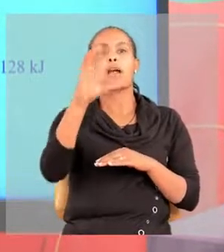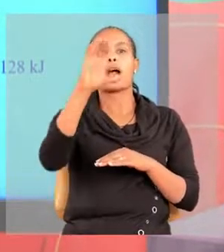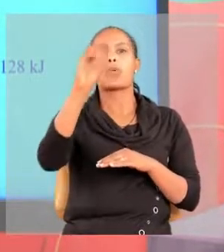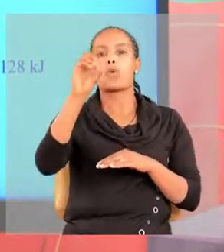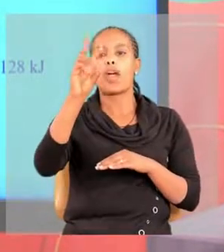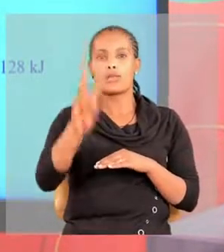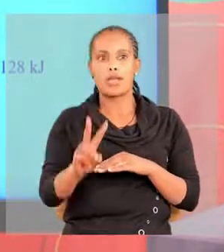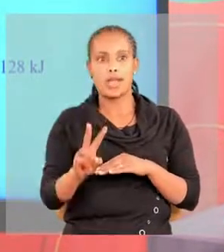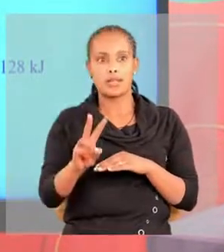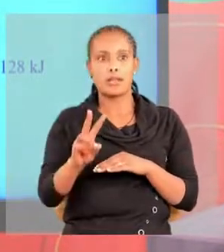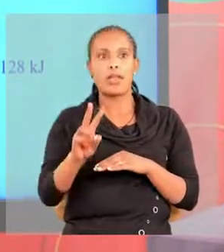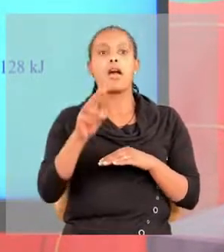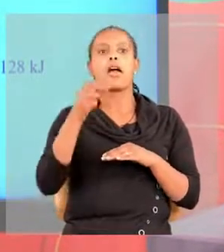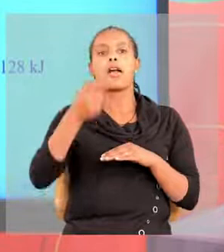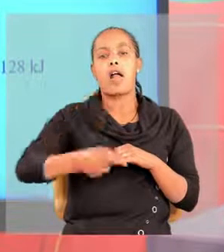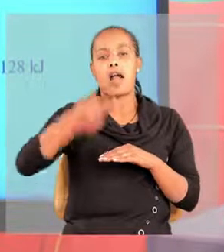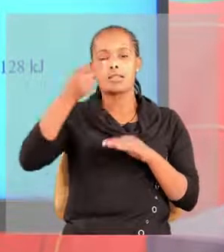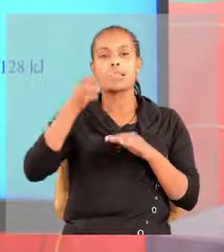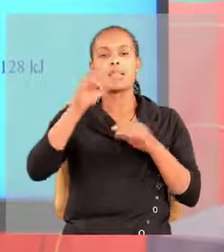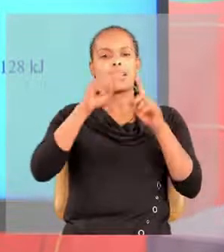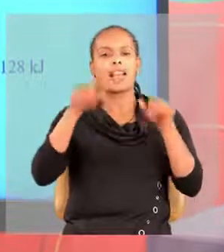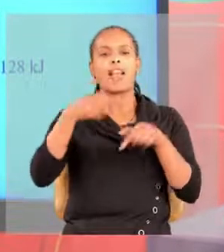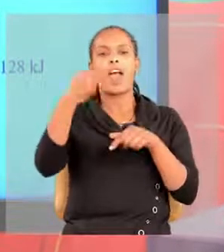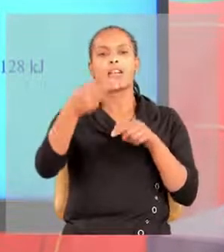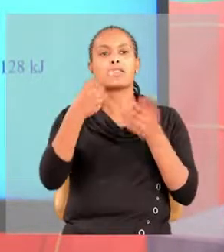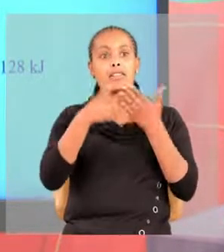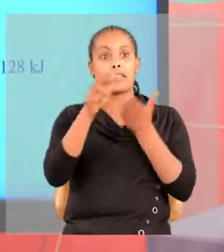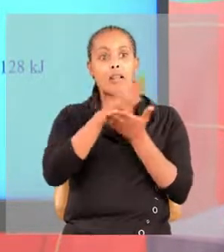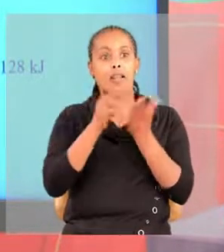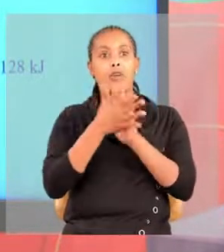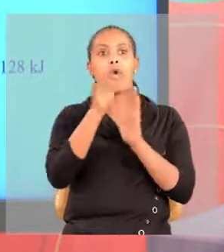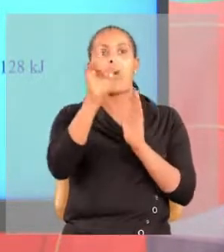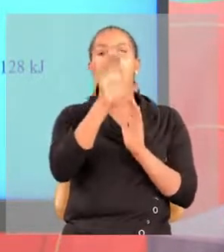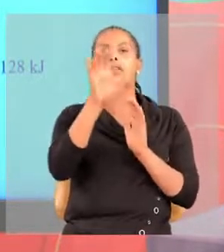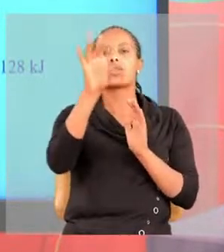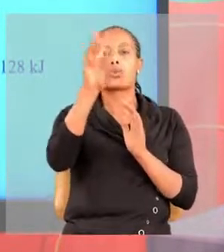carbon dioxide gas, delta H for this reaction is